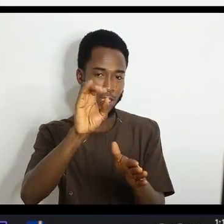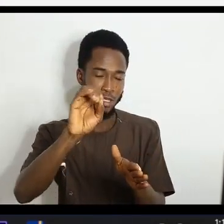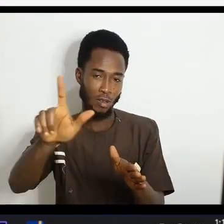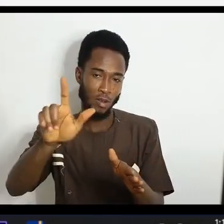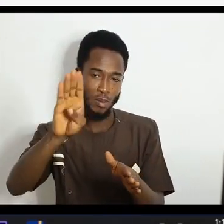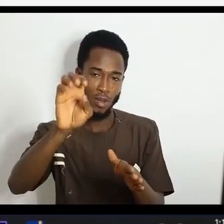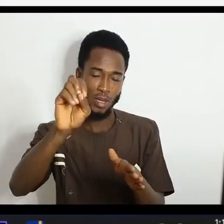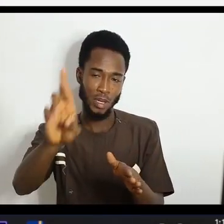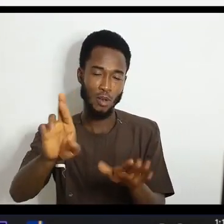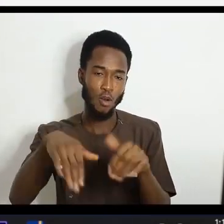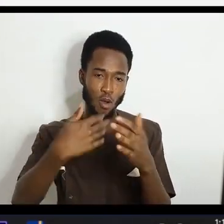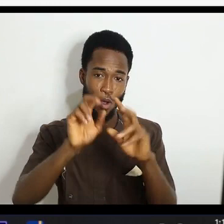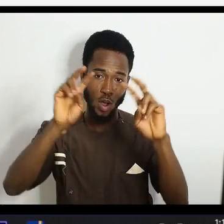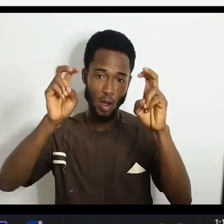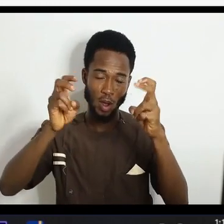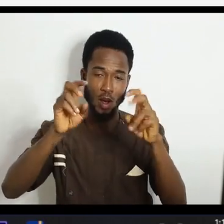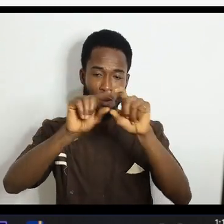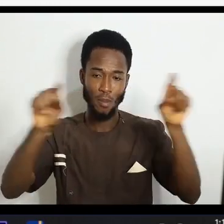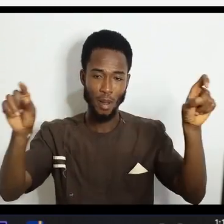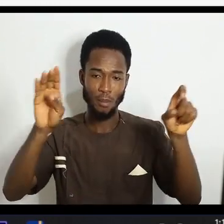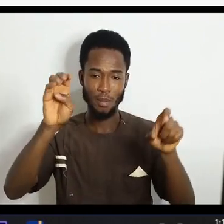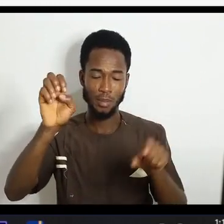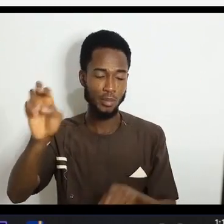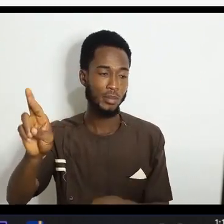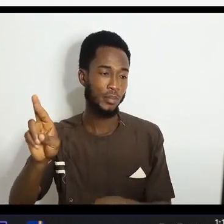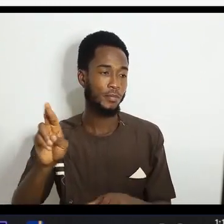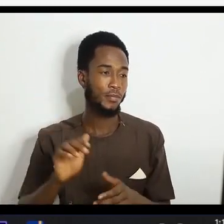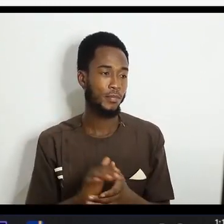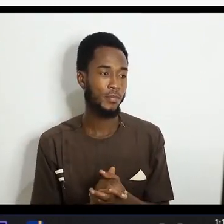toolbar, or the title bar,